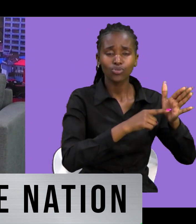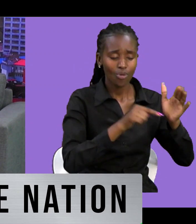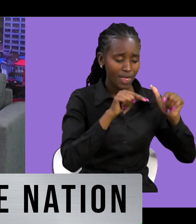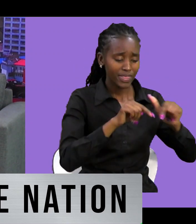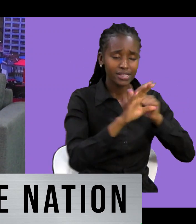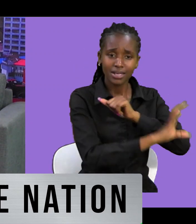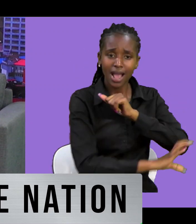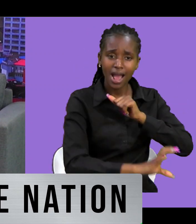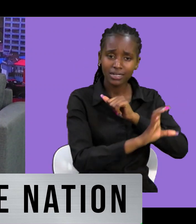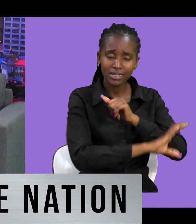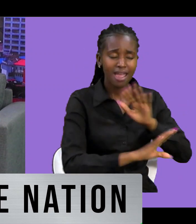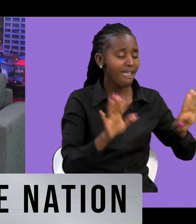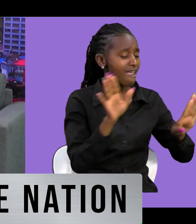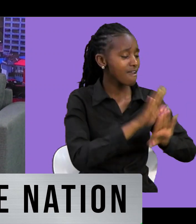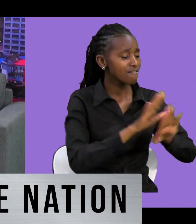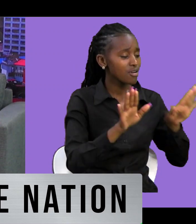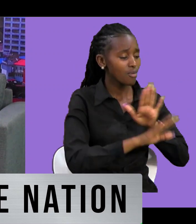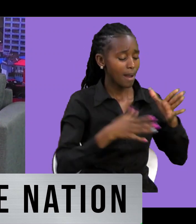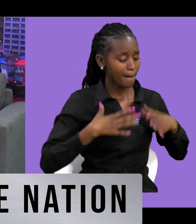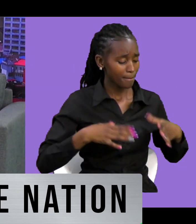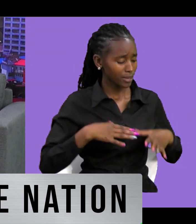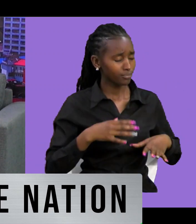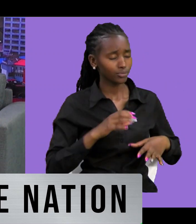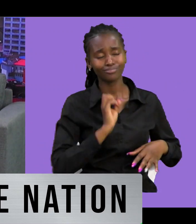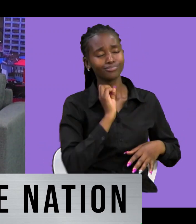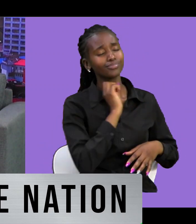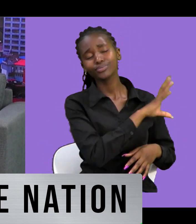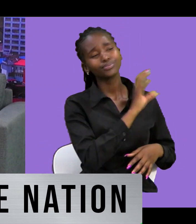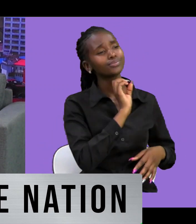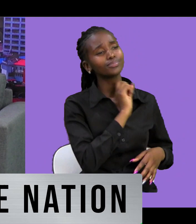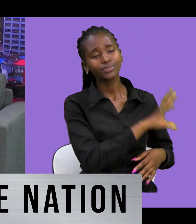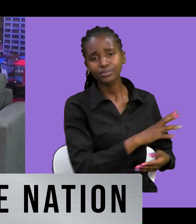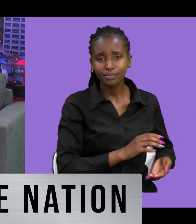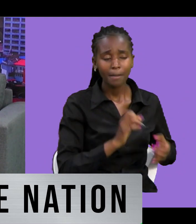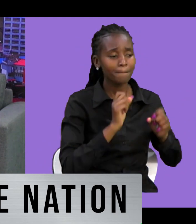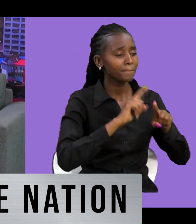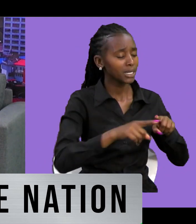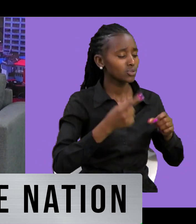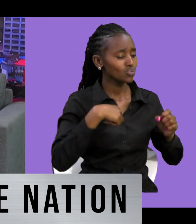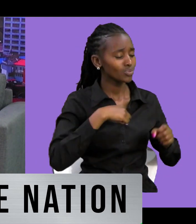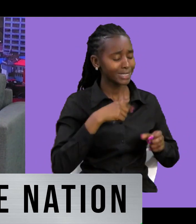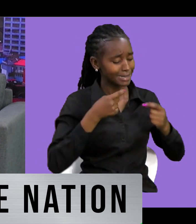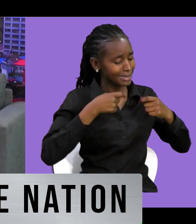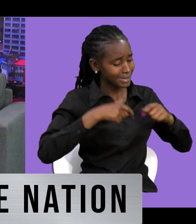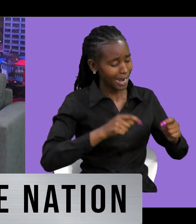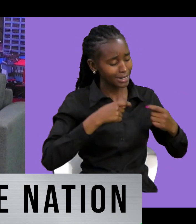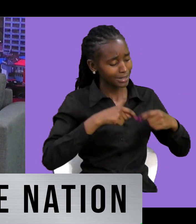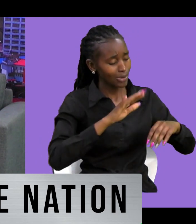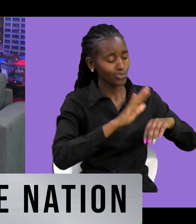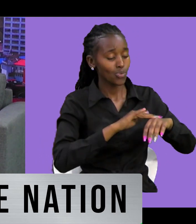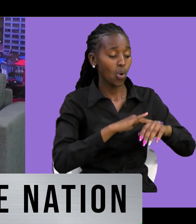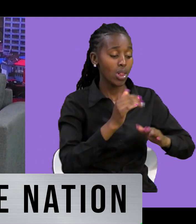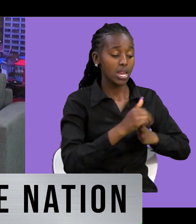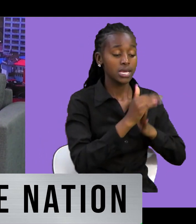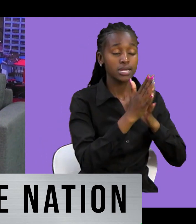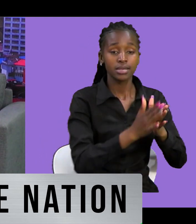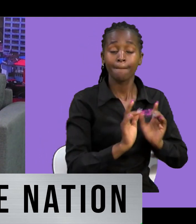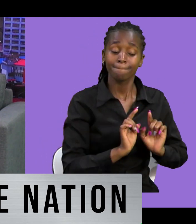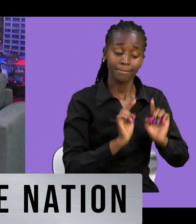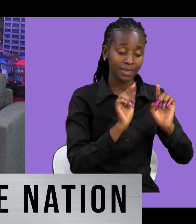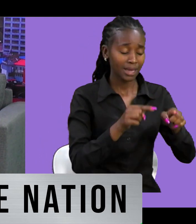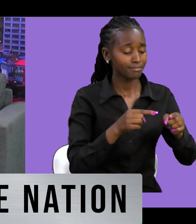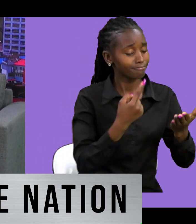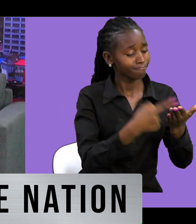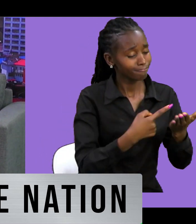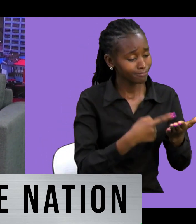you're trying to speak to them, and I would imagine them, you mean leaders, and they're not hearing. Have you tried to